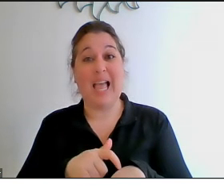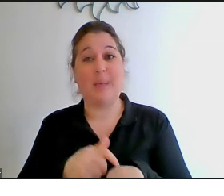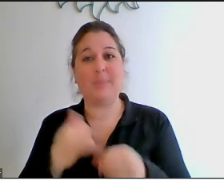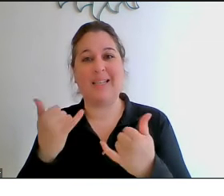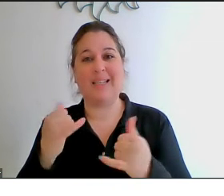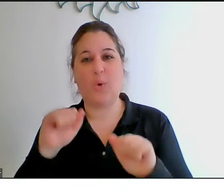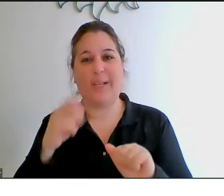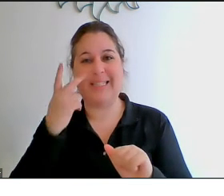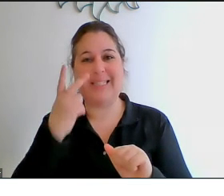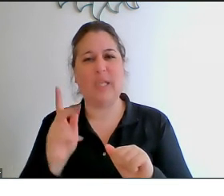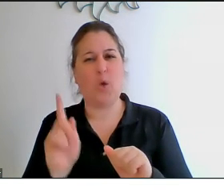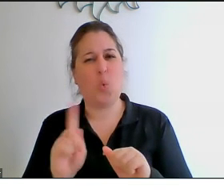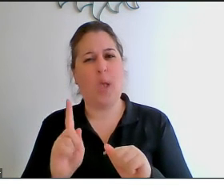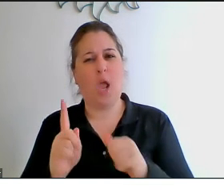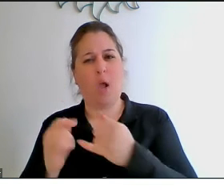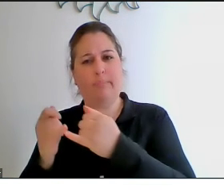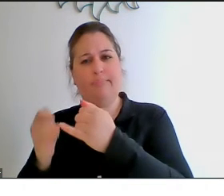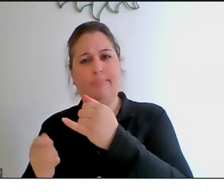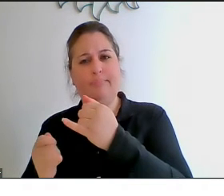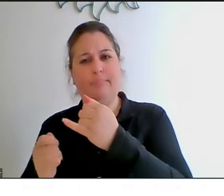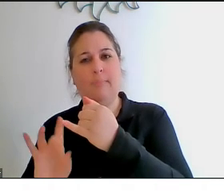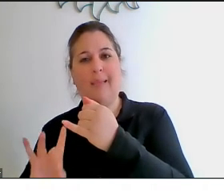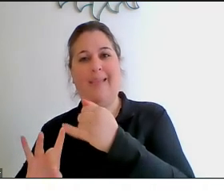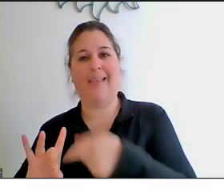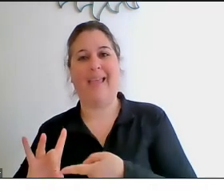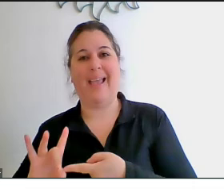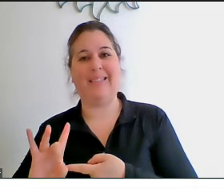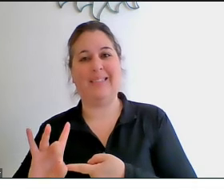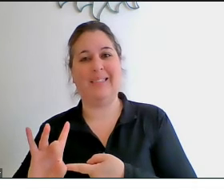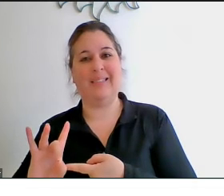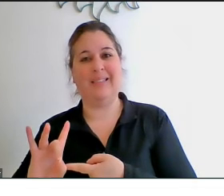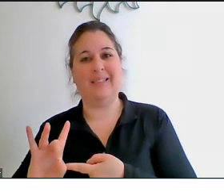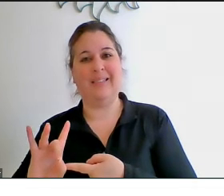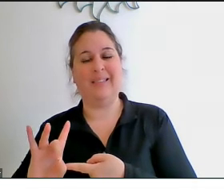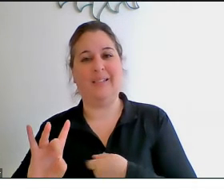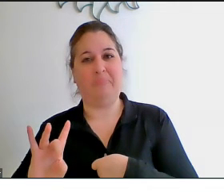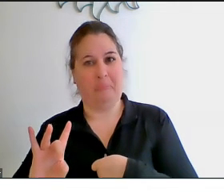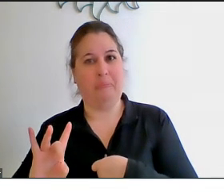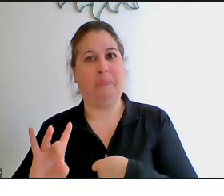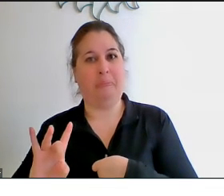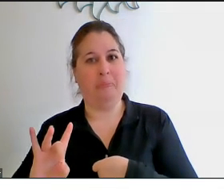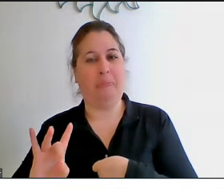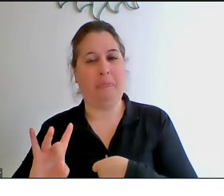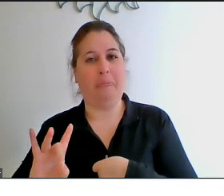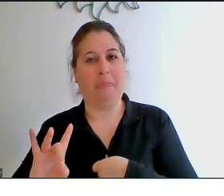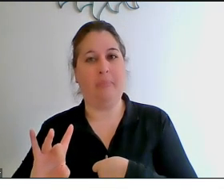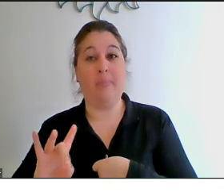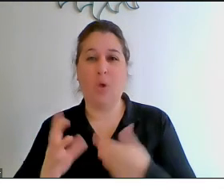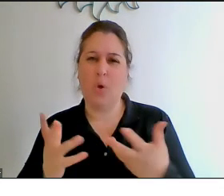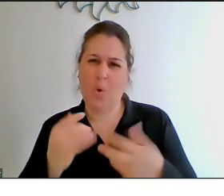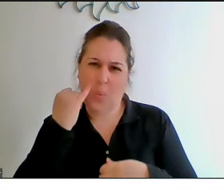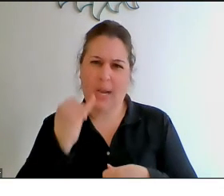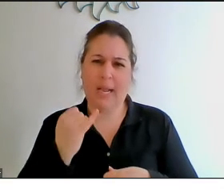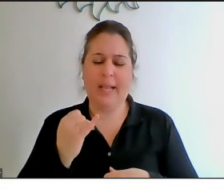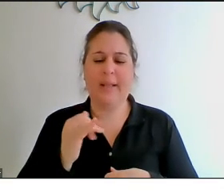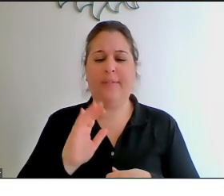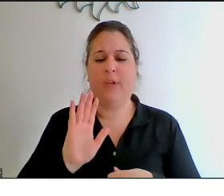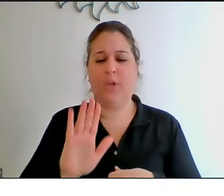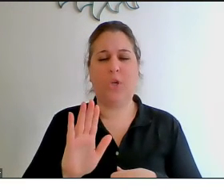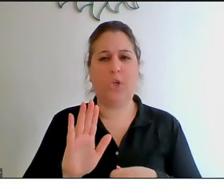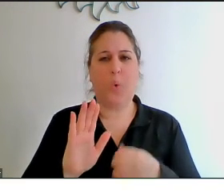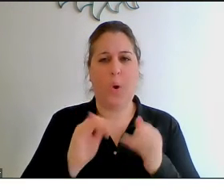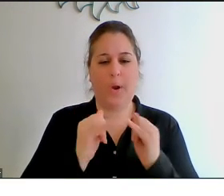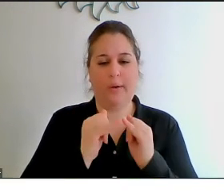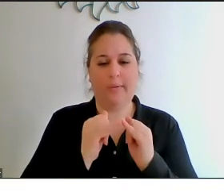Okay, so that proves that we land at 8. Well, what if you aren't very good about drawing